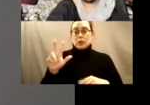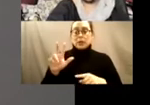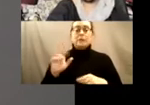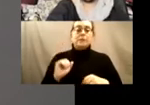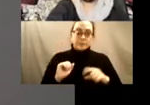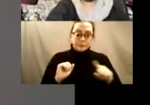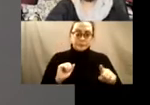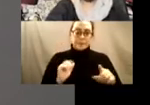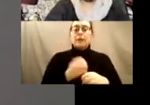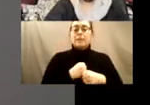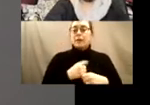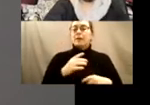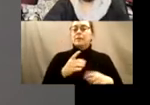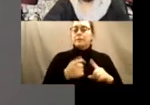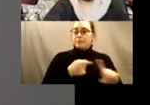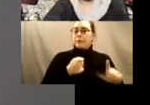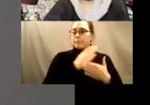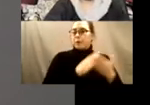with Point of Origin.